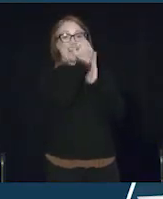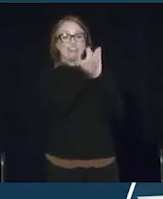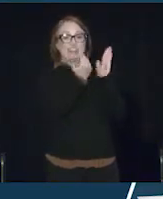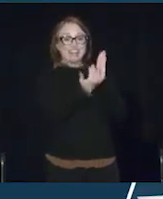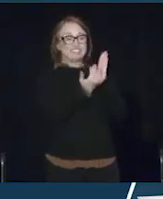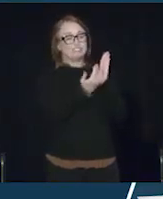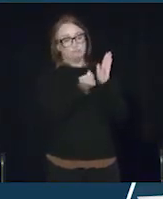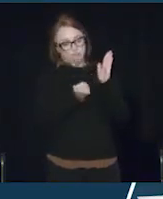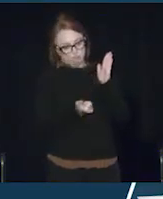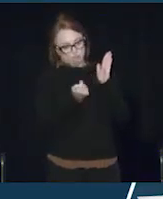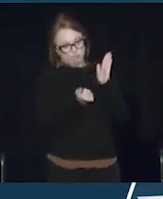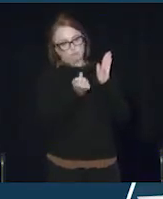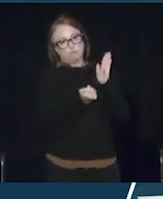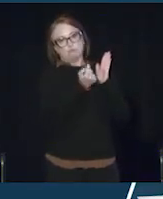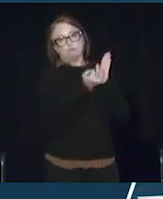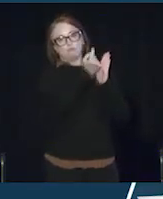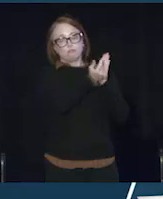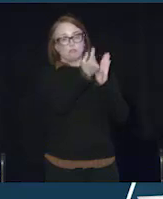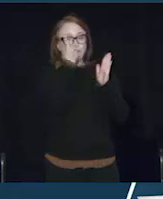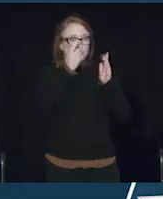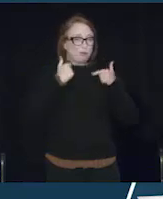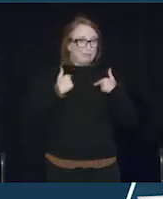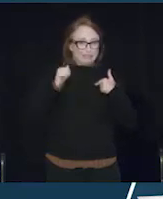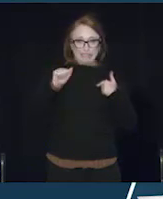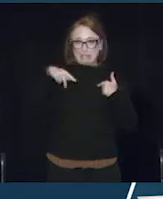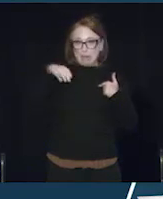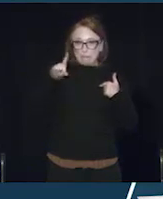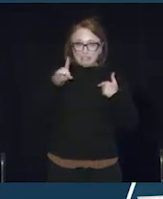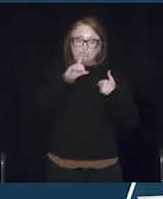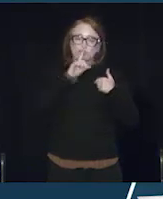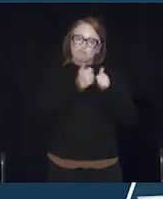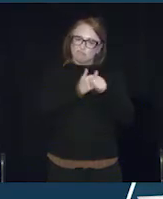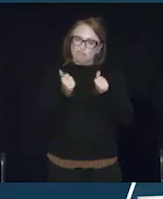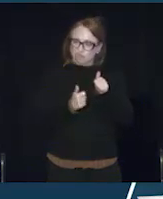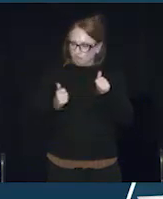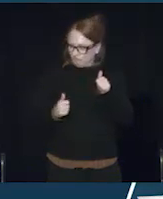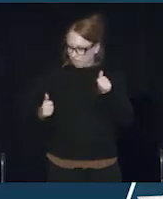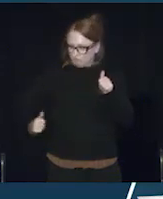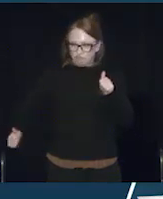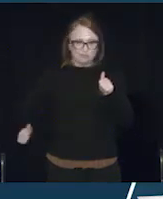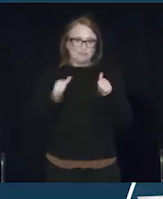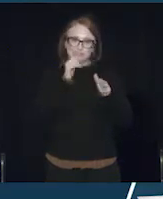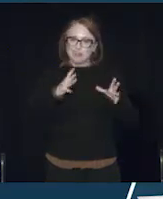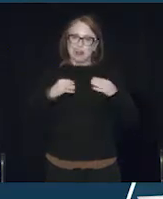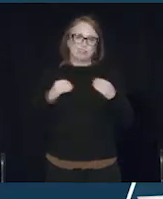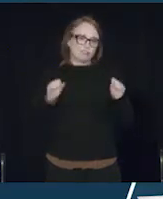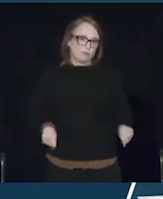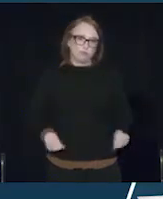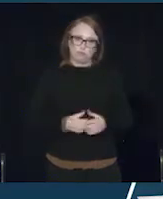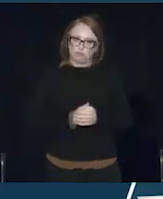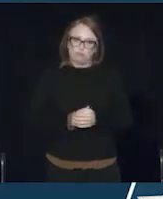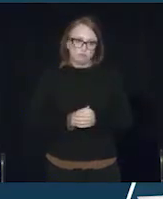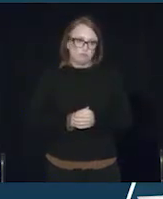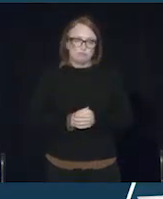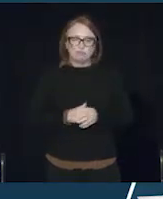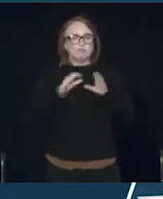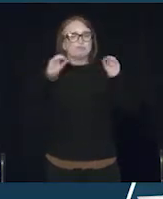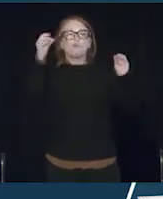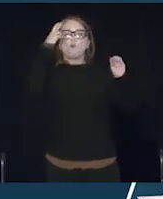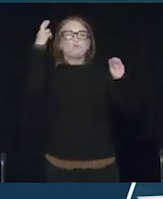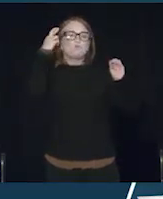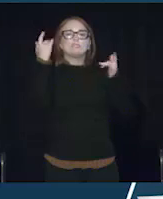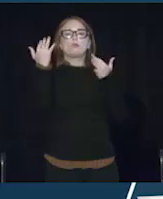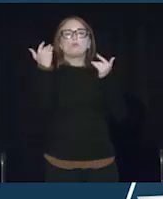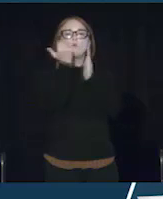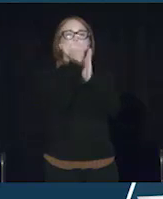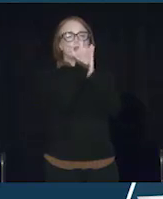Me, APD has been really slacking, and it's unacceptable, okay? There is no reason why the wait list is so